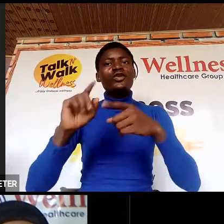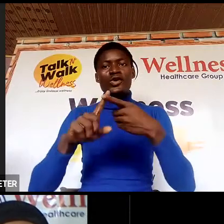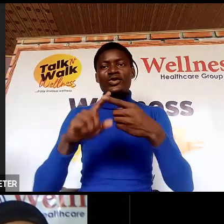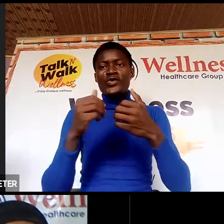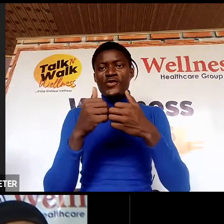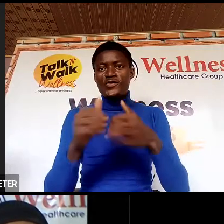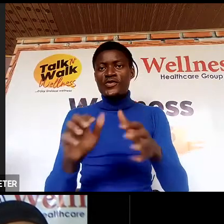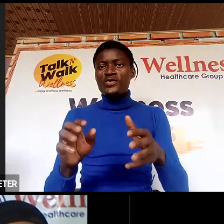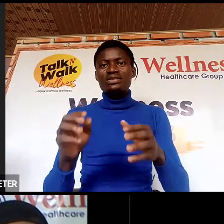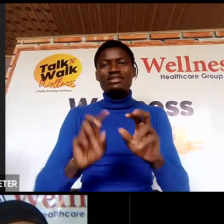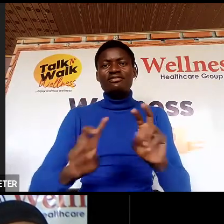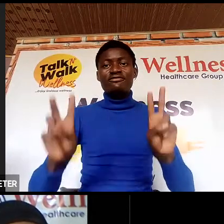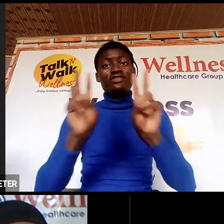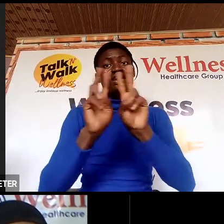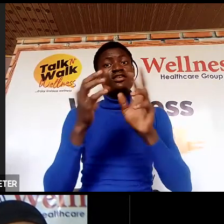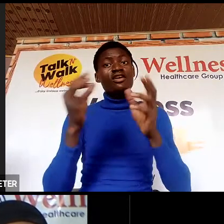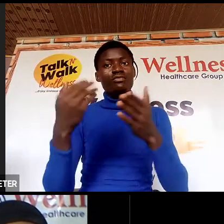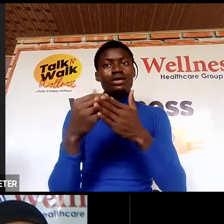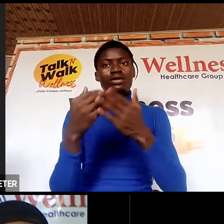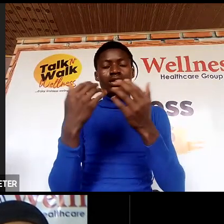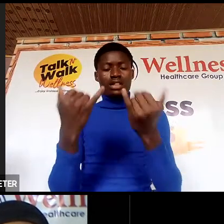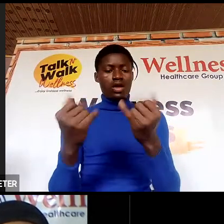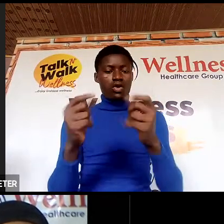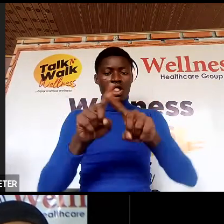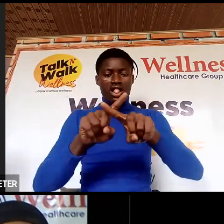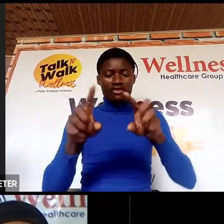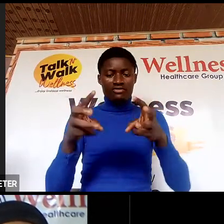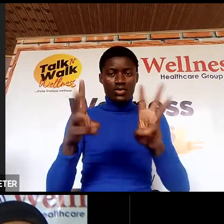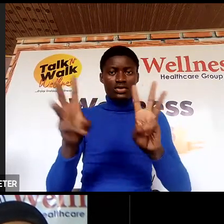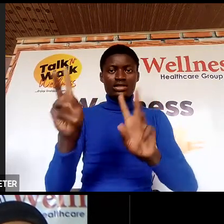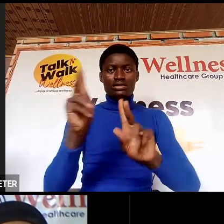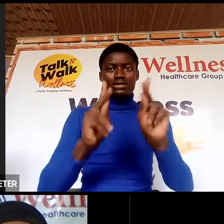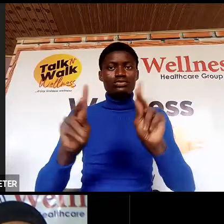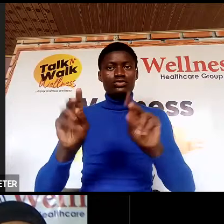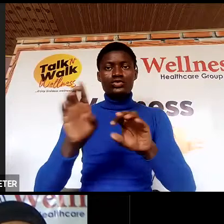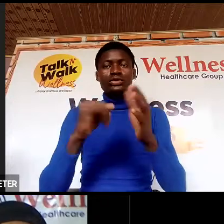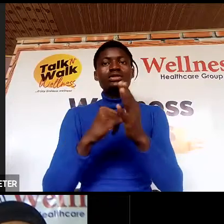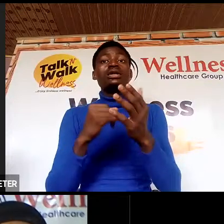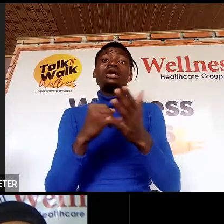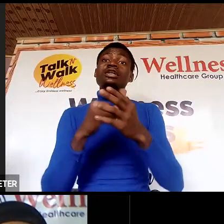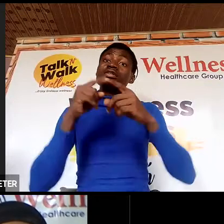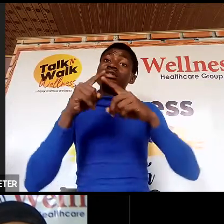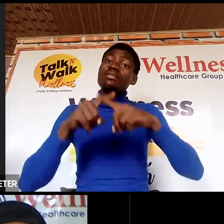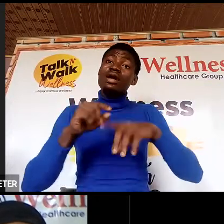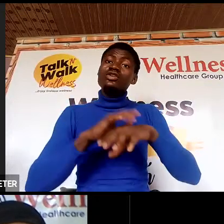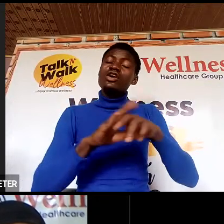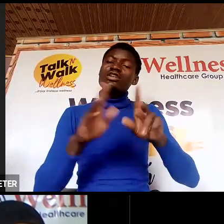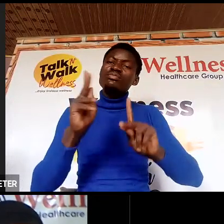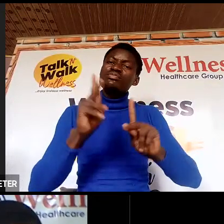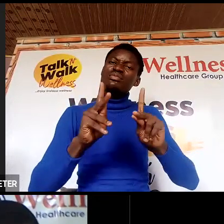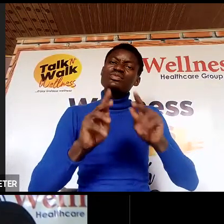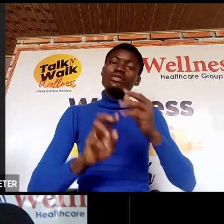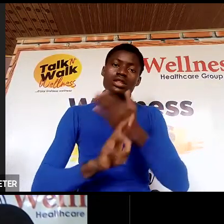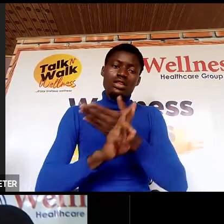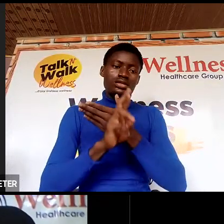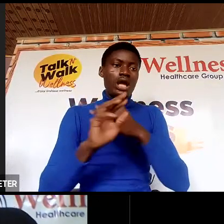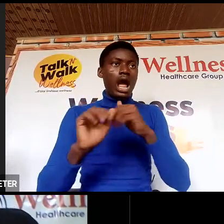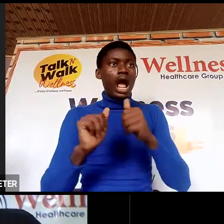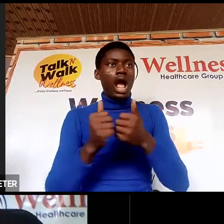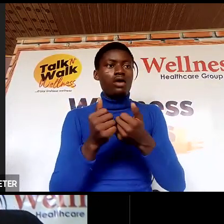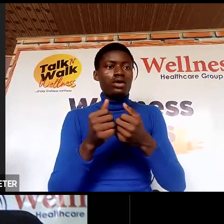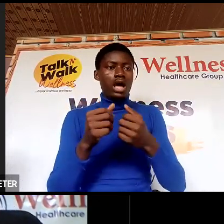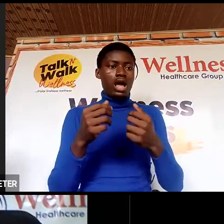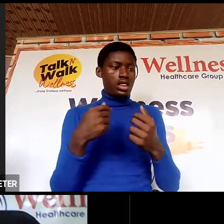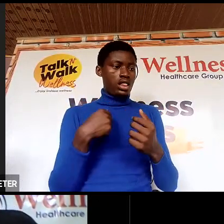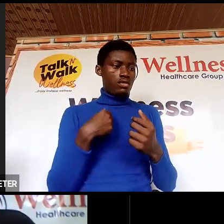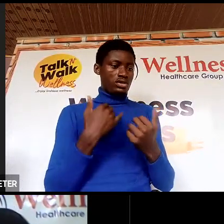risk appetite. It depends on how soon they need the money from. It depends on their age. For instance, a 25-year-old person that wants to invest